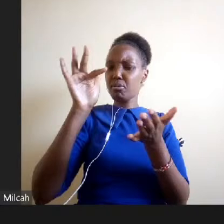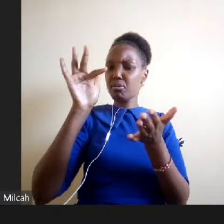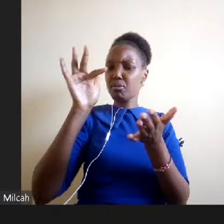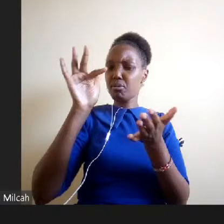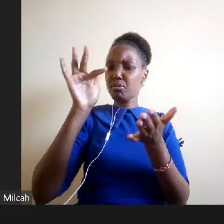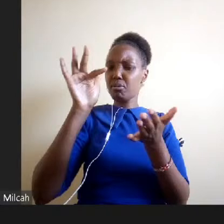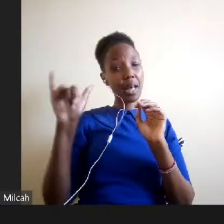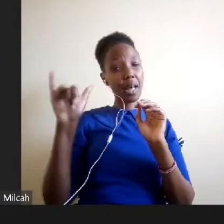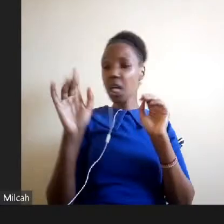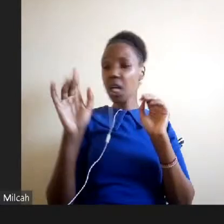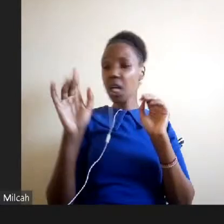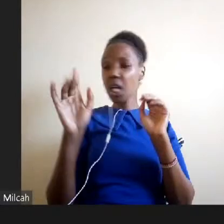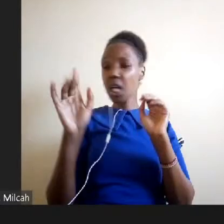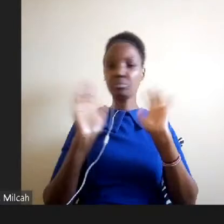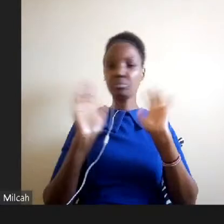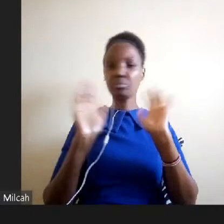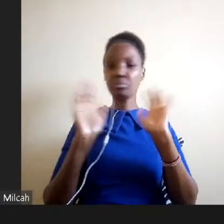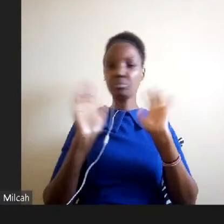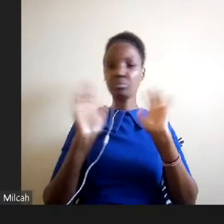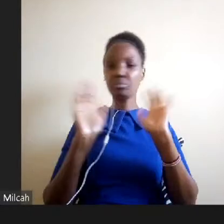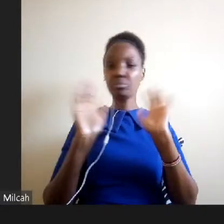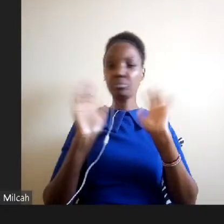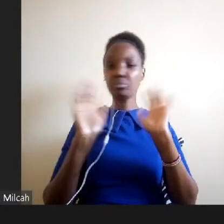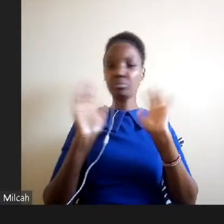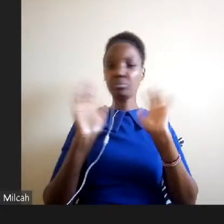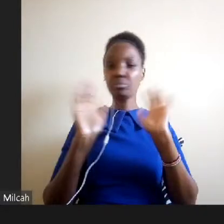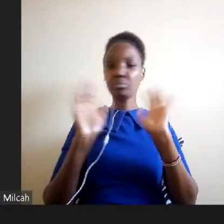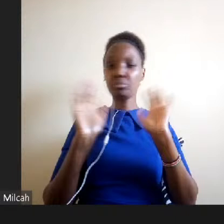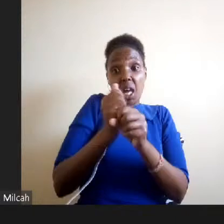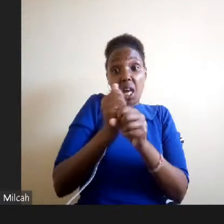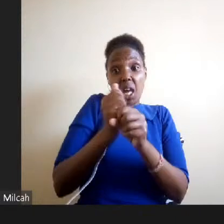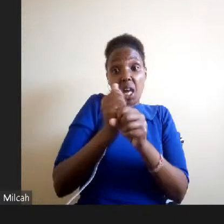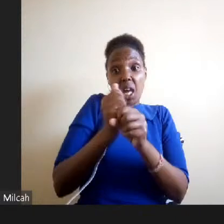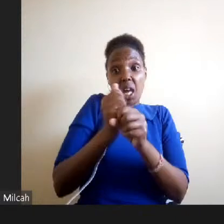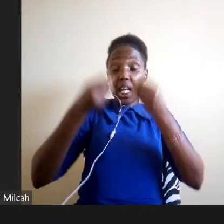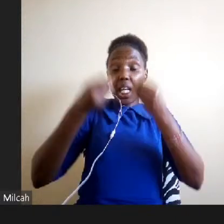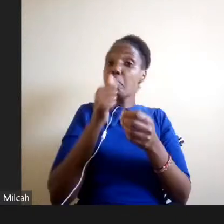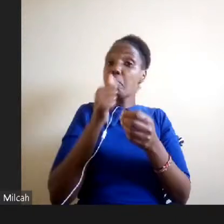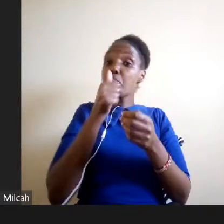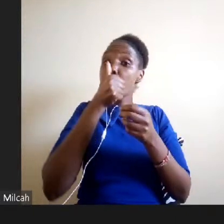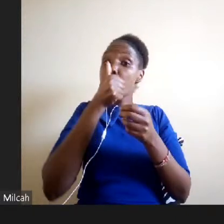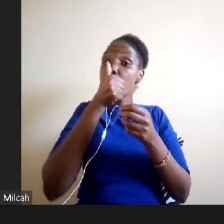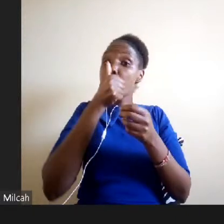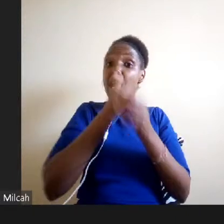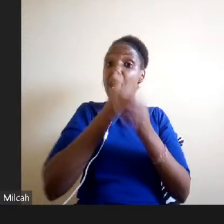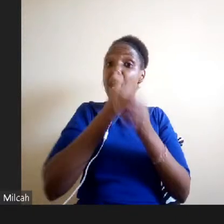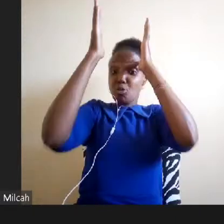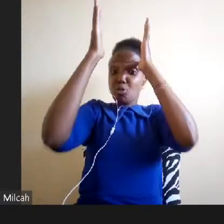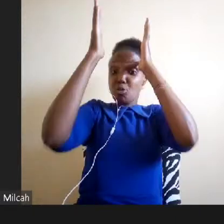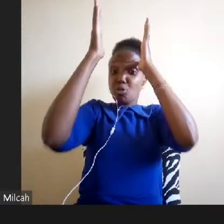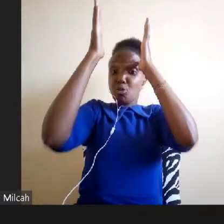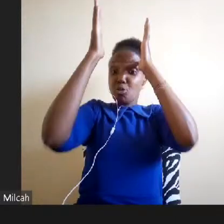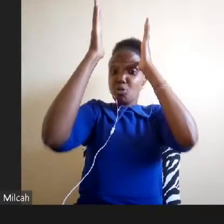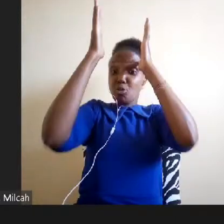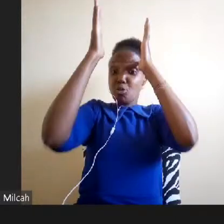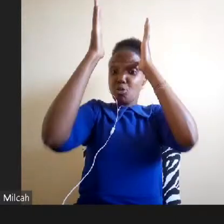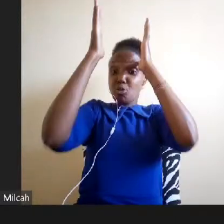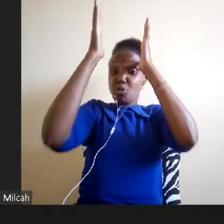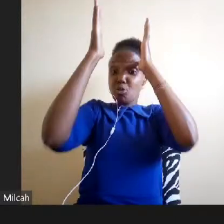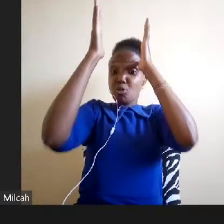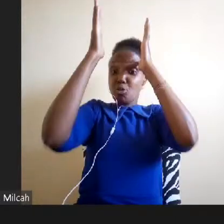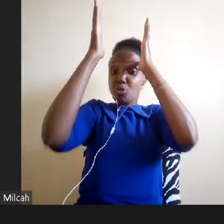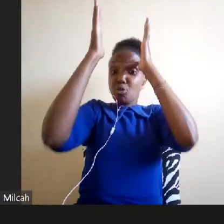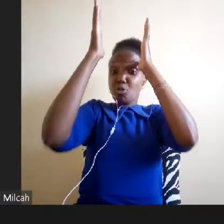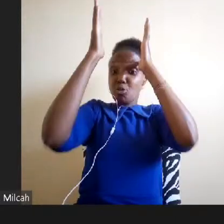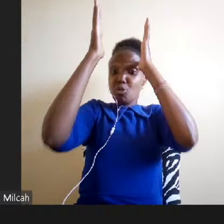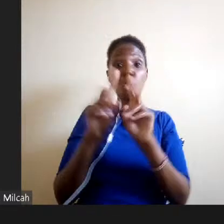emails that would be actually making them give personal information or private information about themselves and their families. So we need to be able